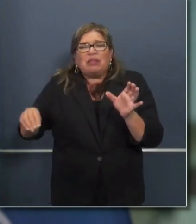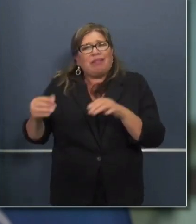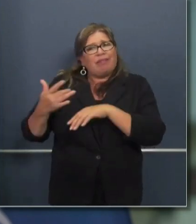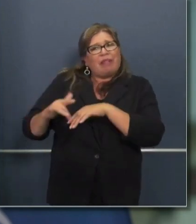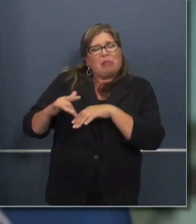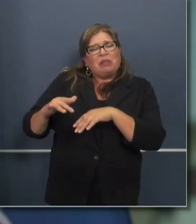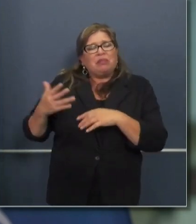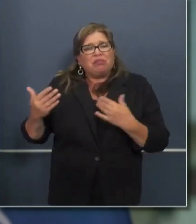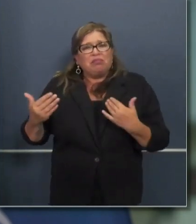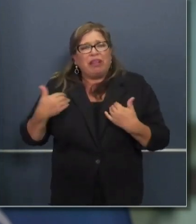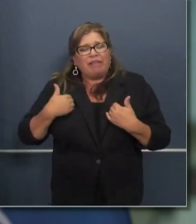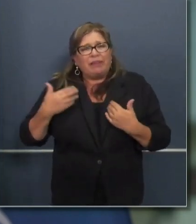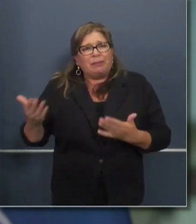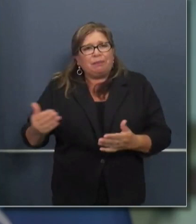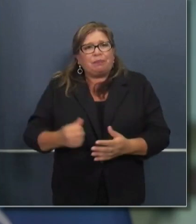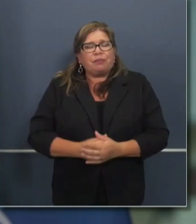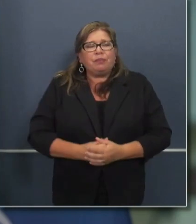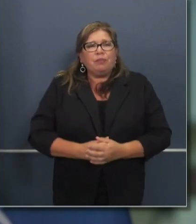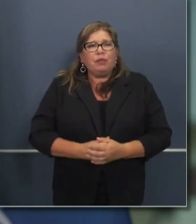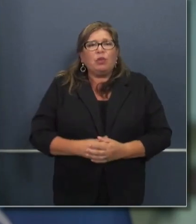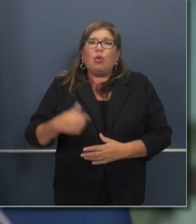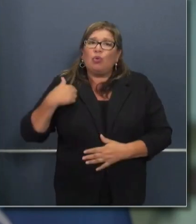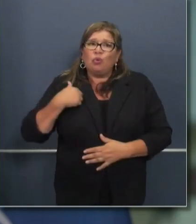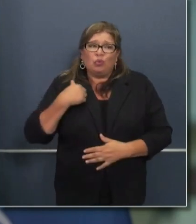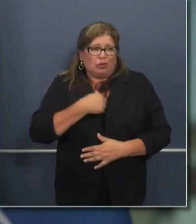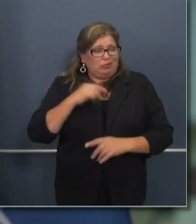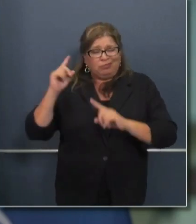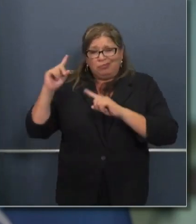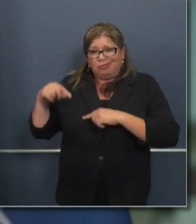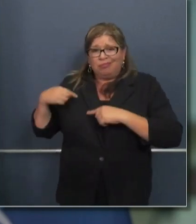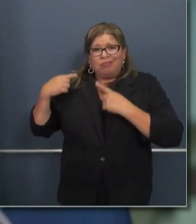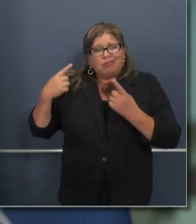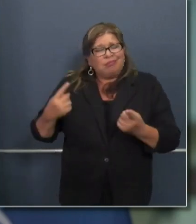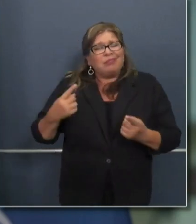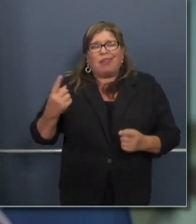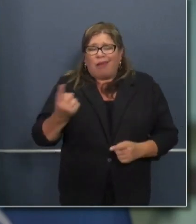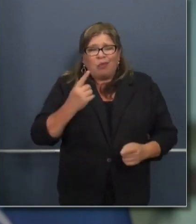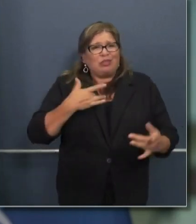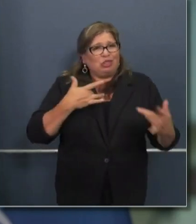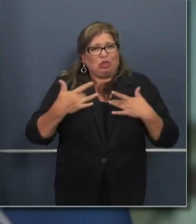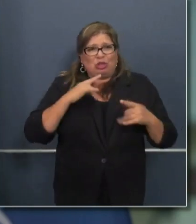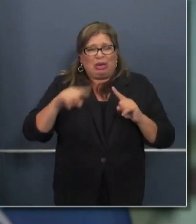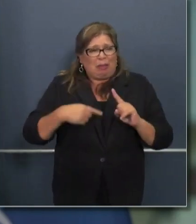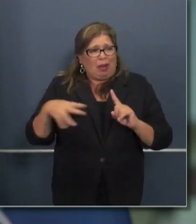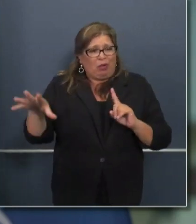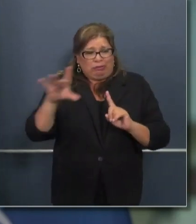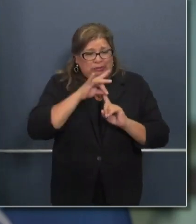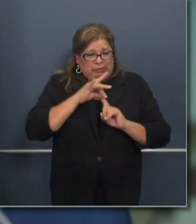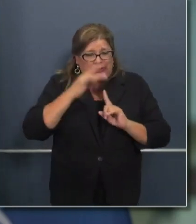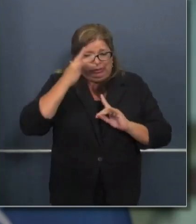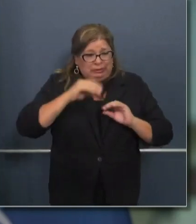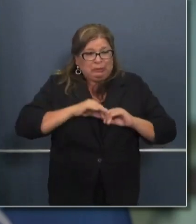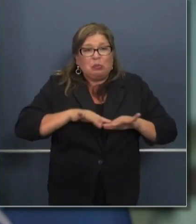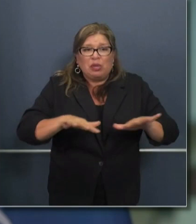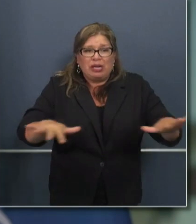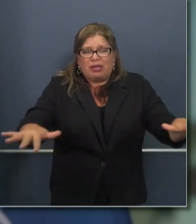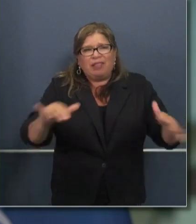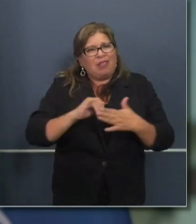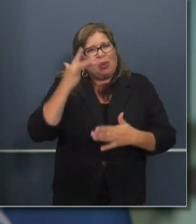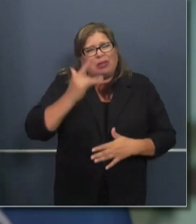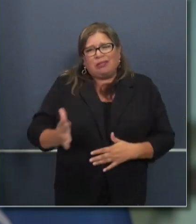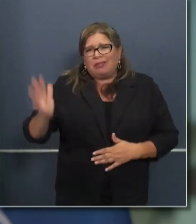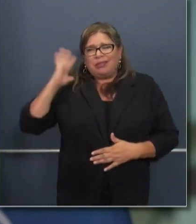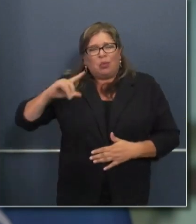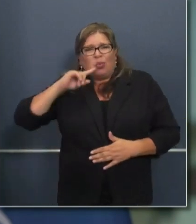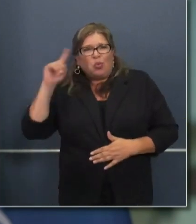been concerned from day one about the spread of this virus. We've taken it very seriously. We're the first state in the nation to do a stay-at-home order. But